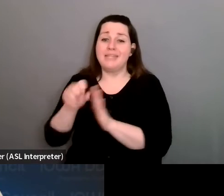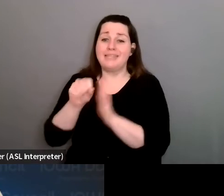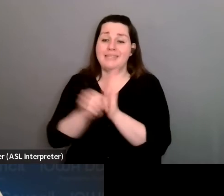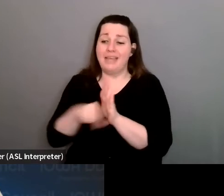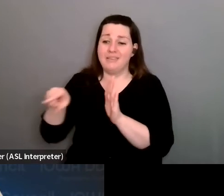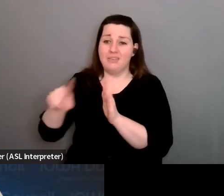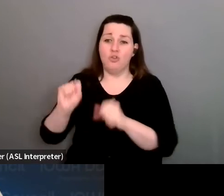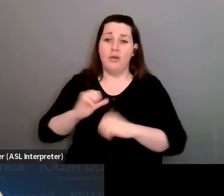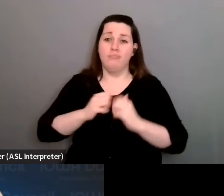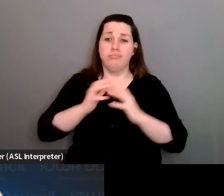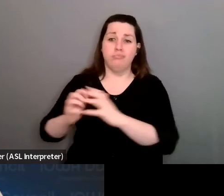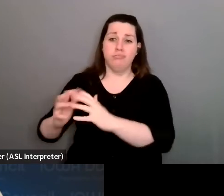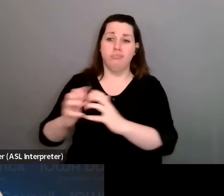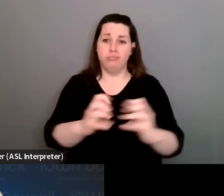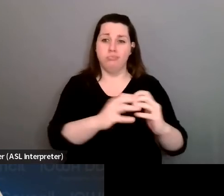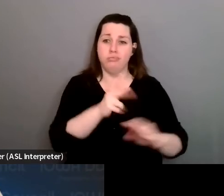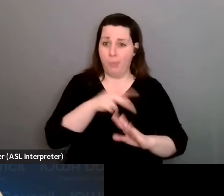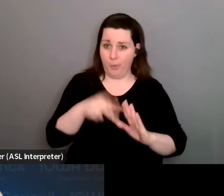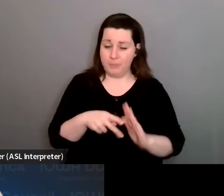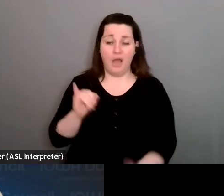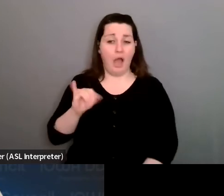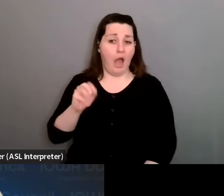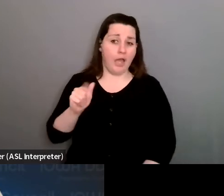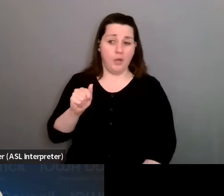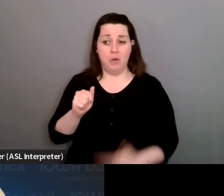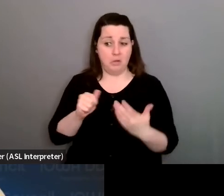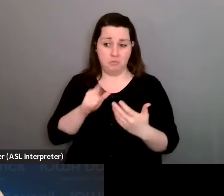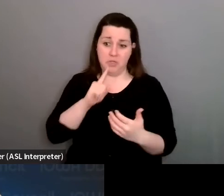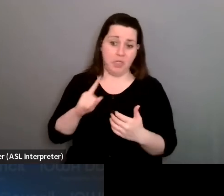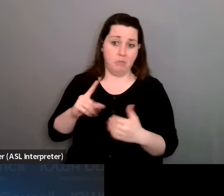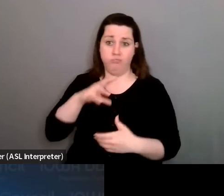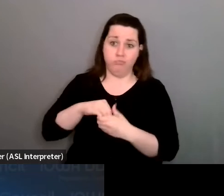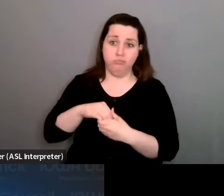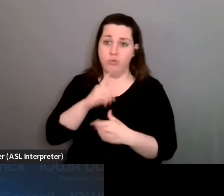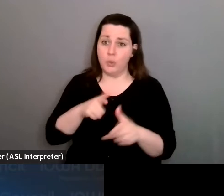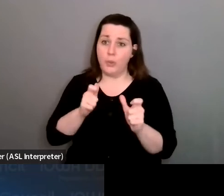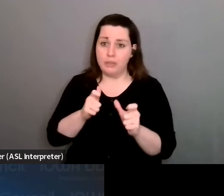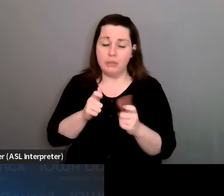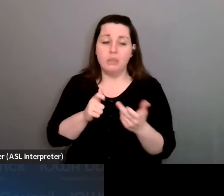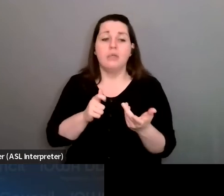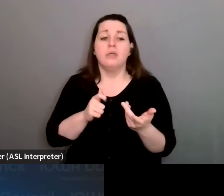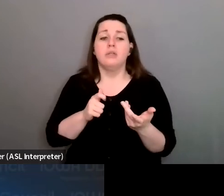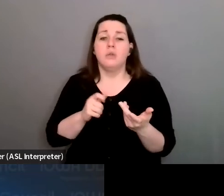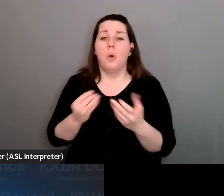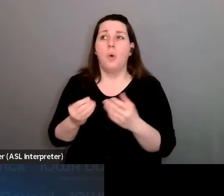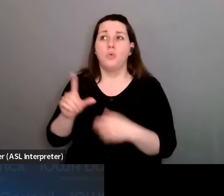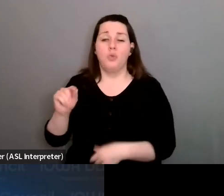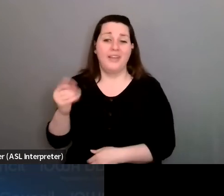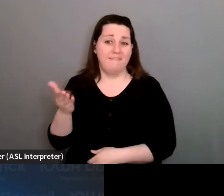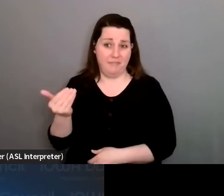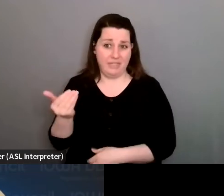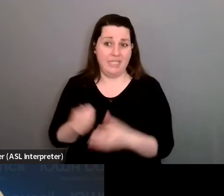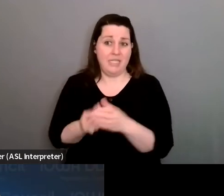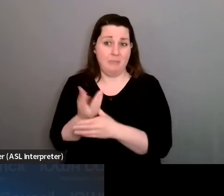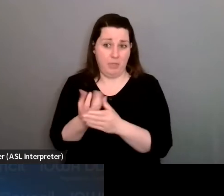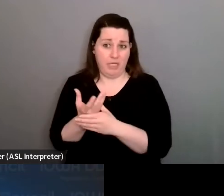own programs. Iowa was one of the first states to jump right on that. So in the spring of 2015,